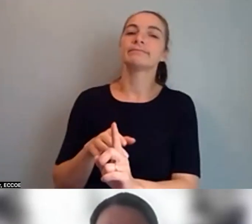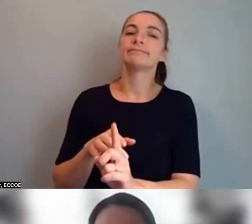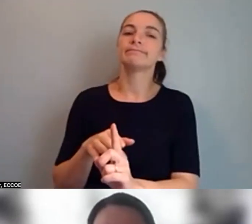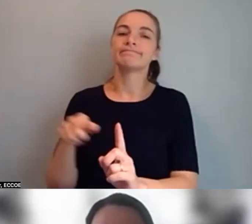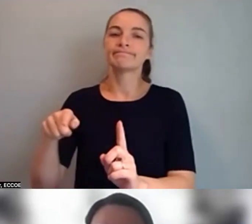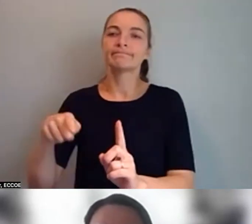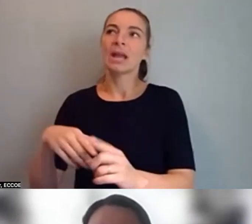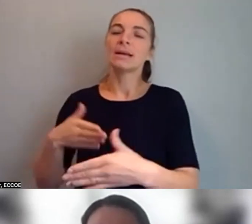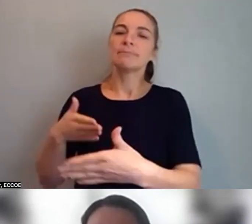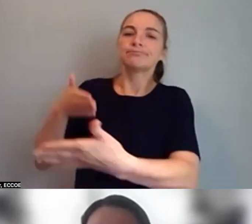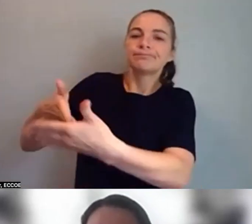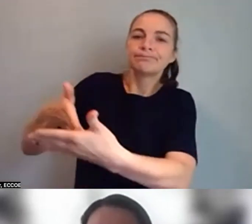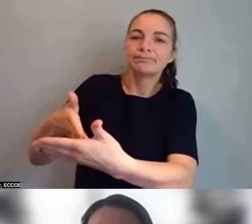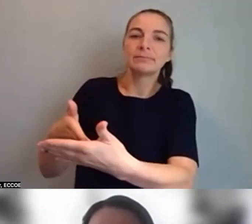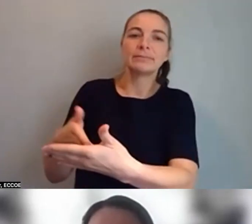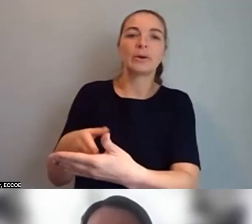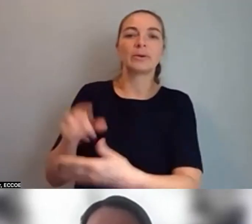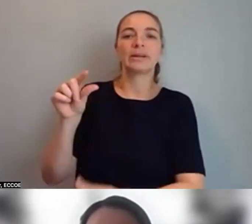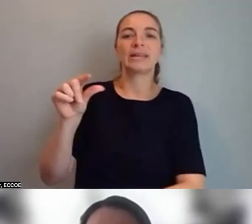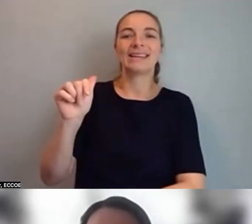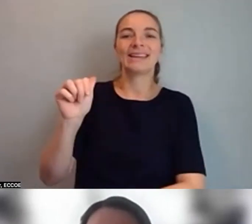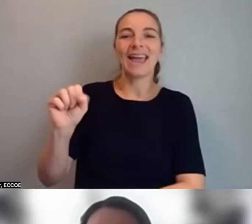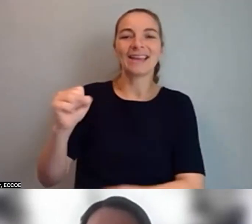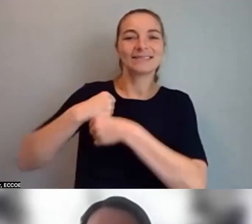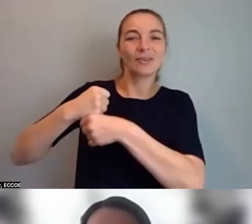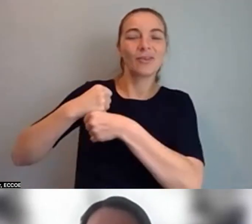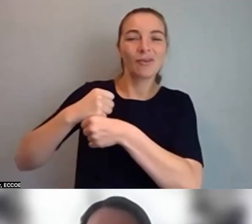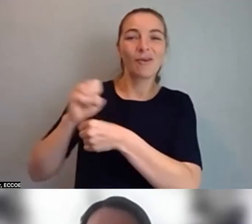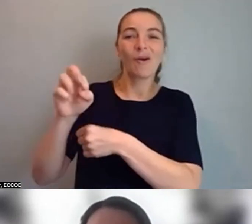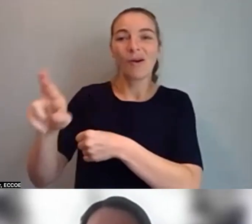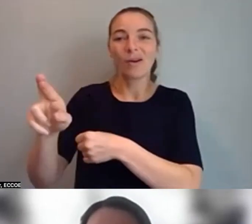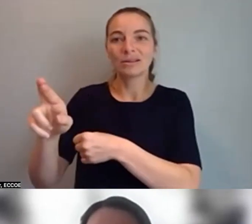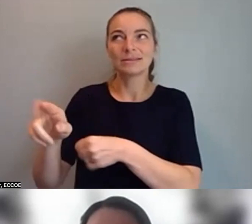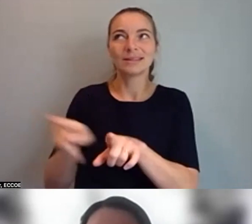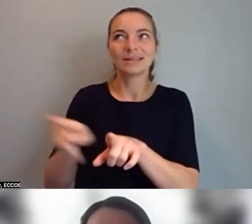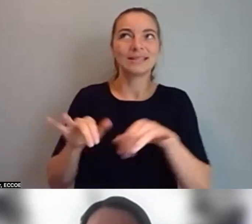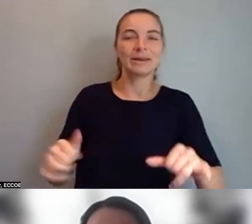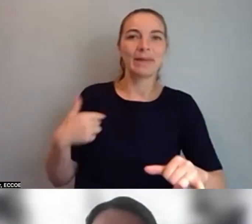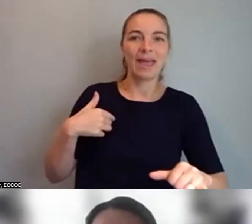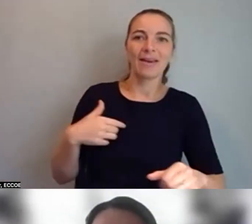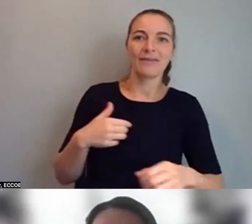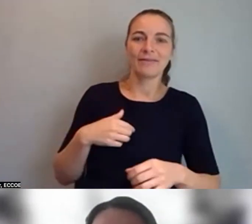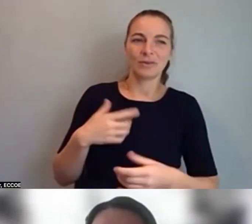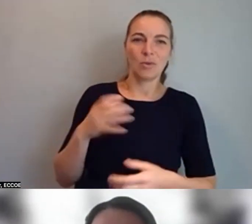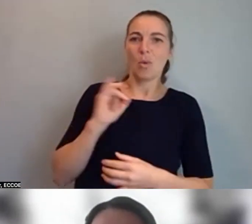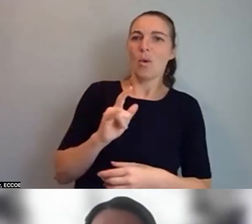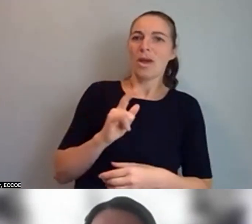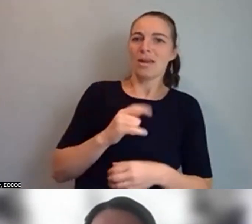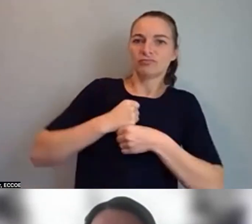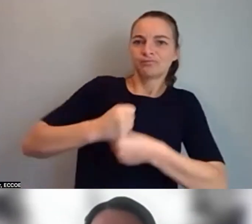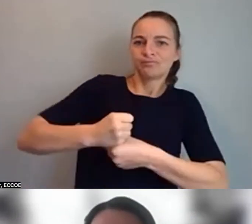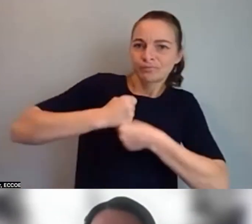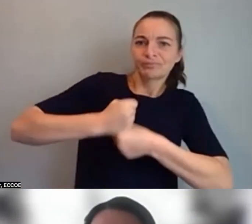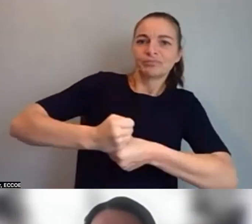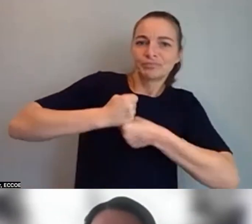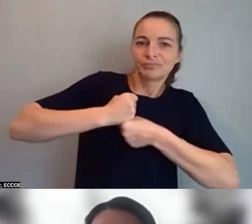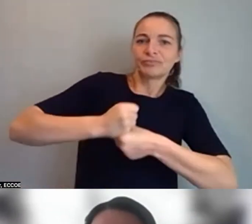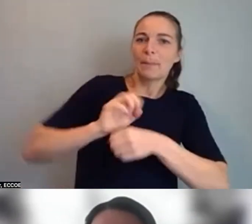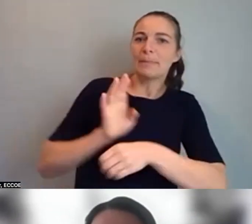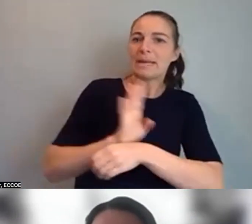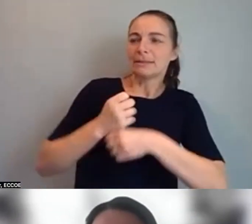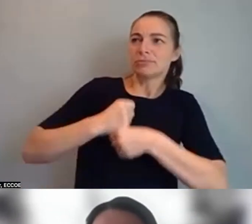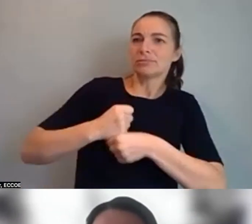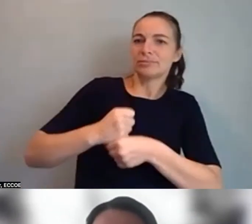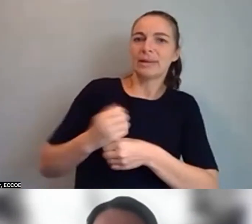cars in California. On the other hand, you have this really active oil industry that's killed off all kinds of attempts to, you have buffer zones between